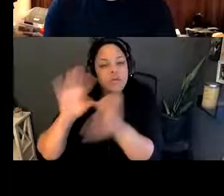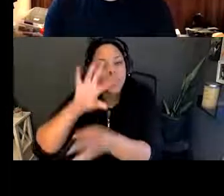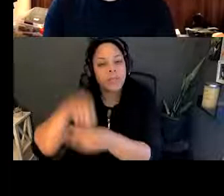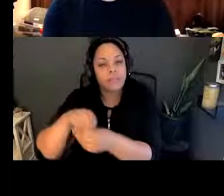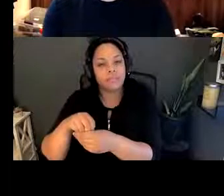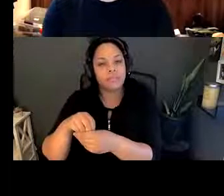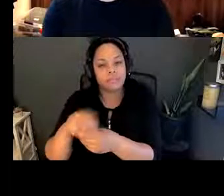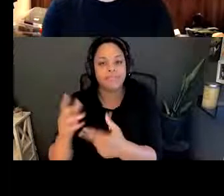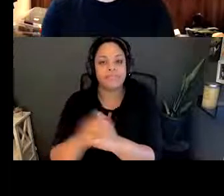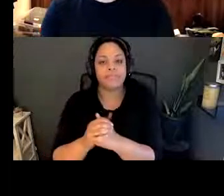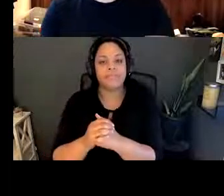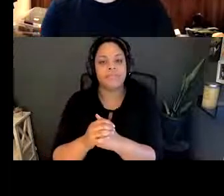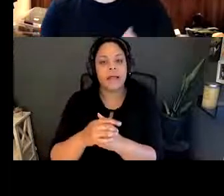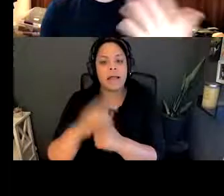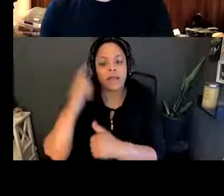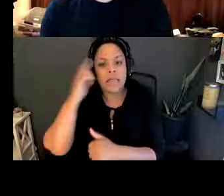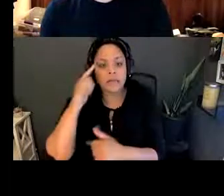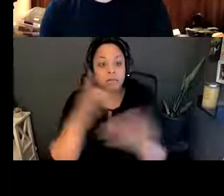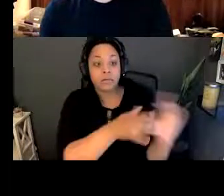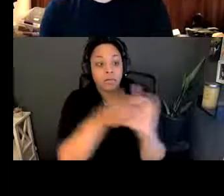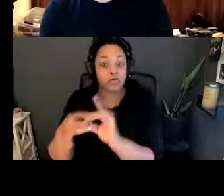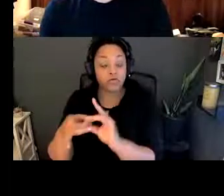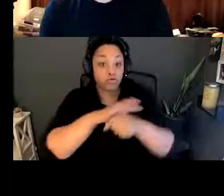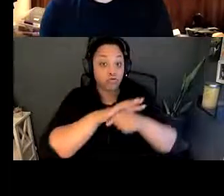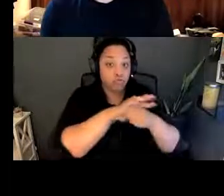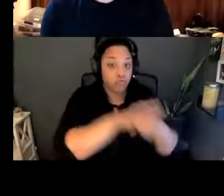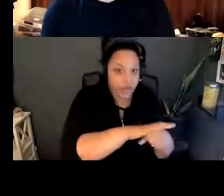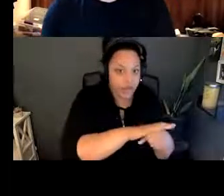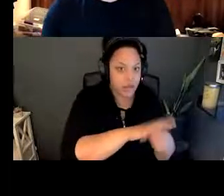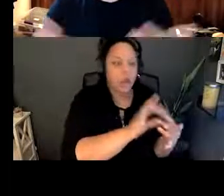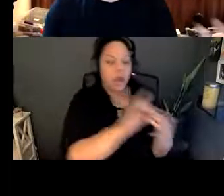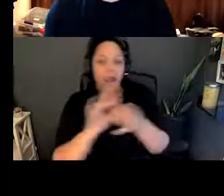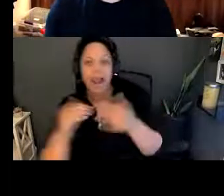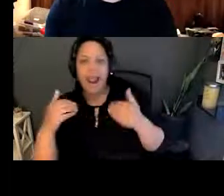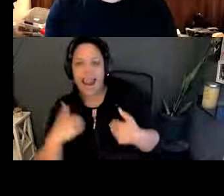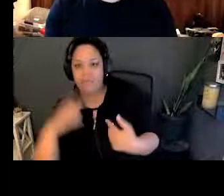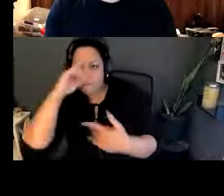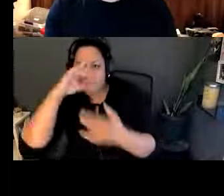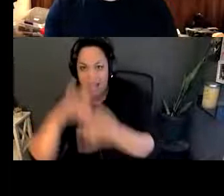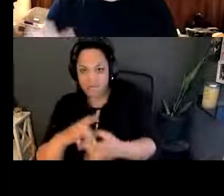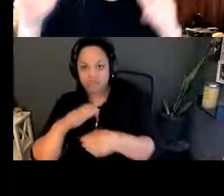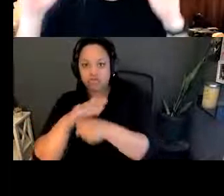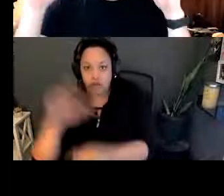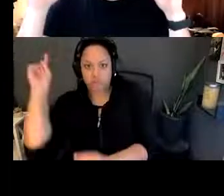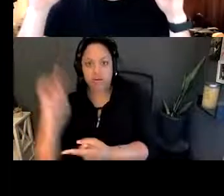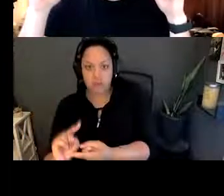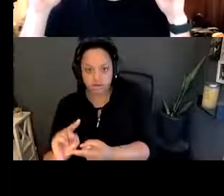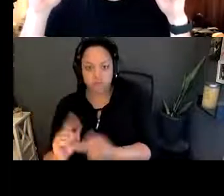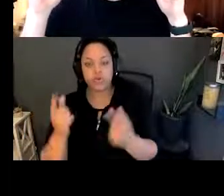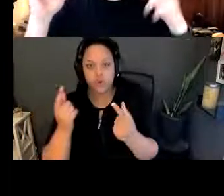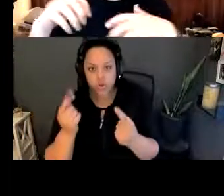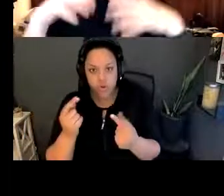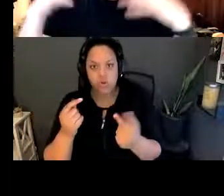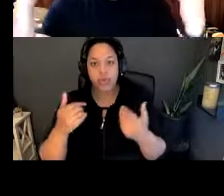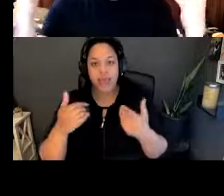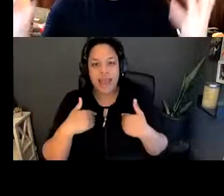example, stress. I mean, there's mindfulness-based stress reduction is about reducing stress and letting go of the